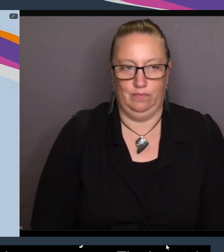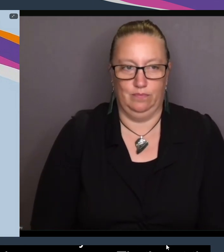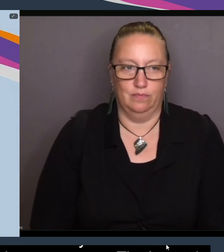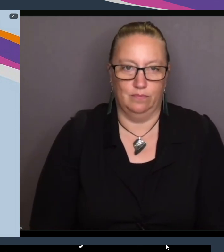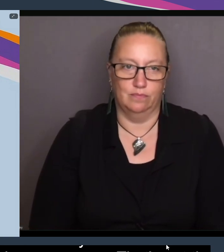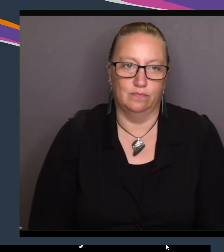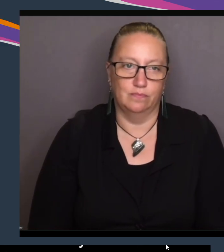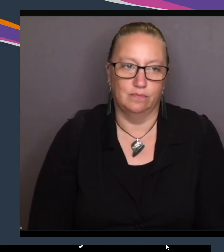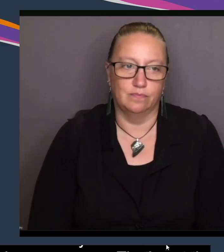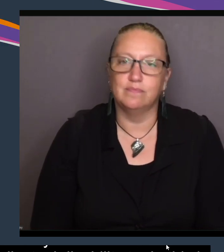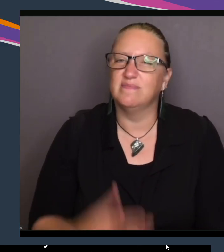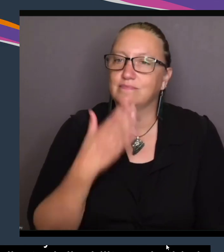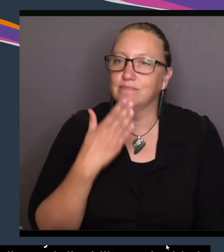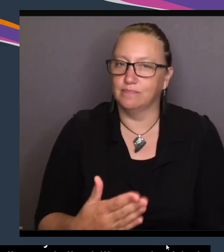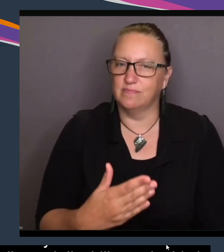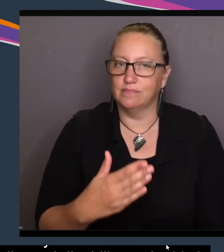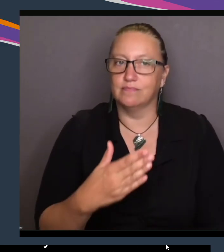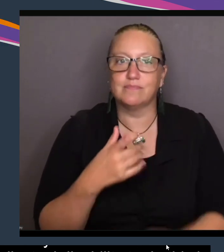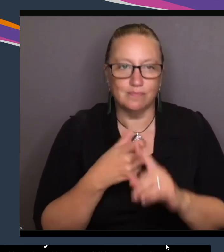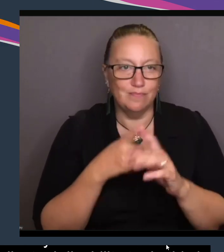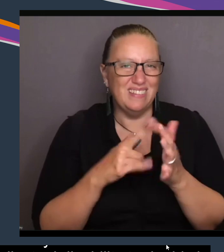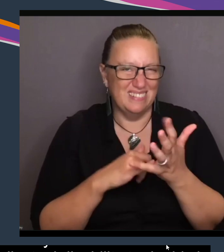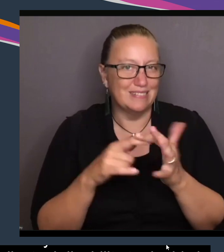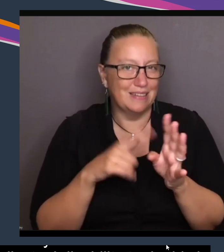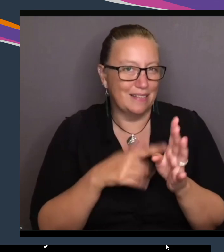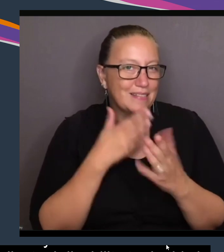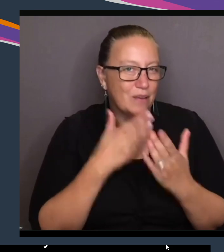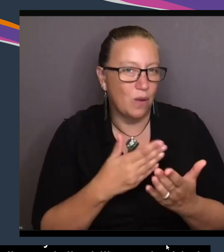Thank you, Kelsey. I think we've got another question in the room.